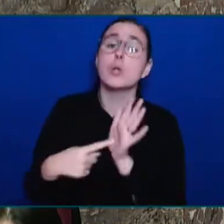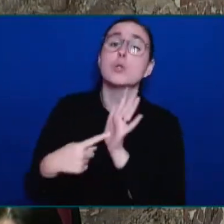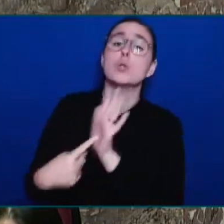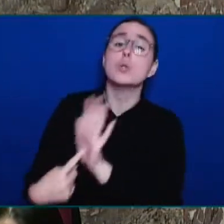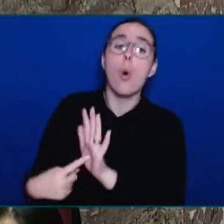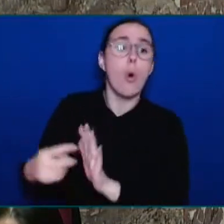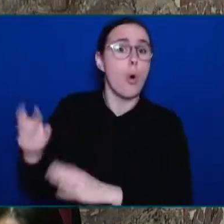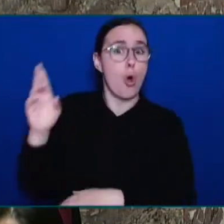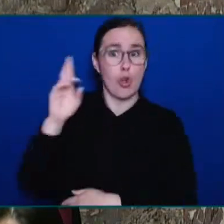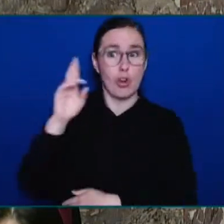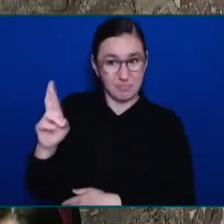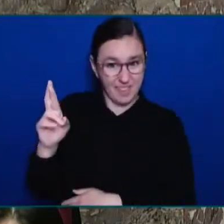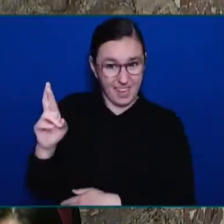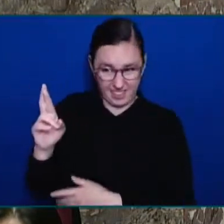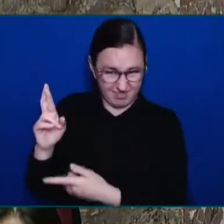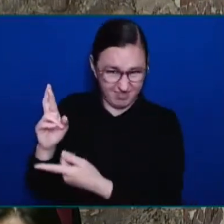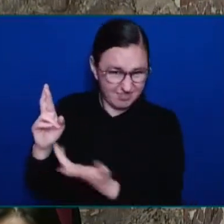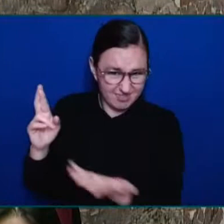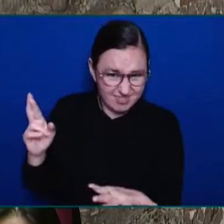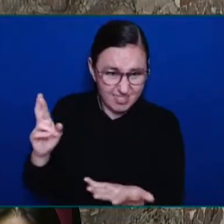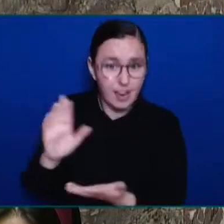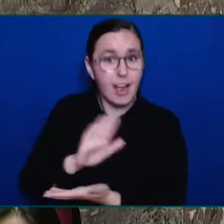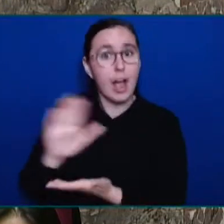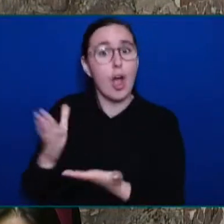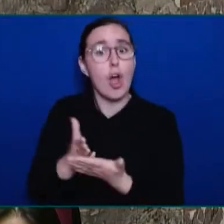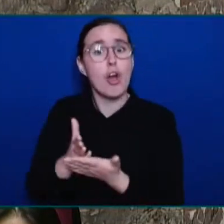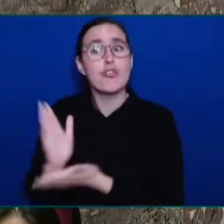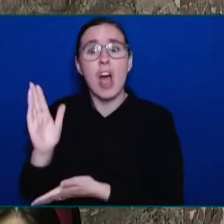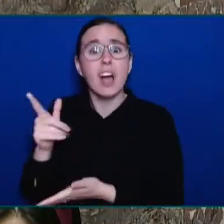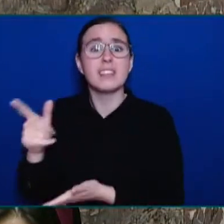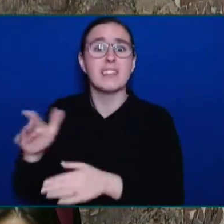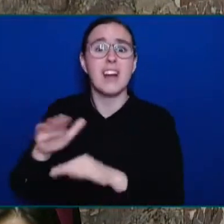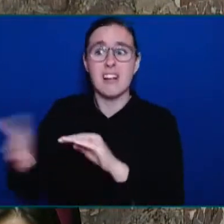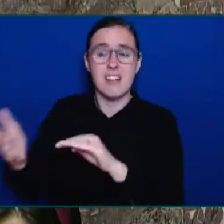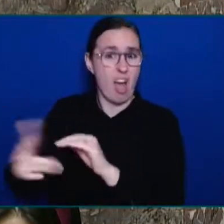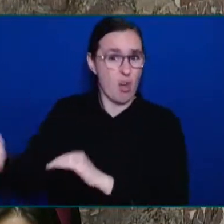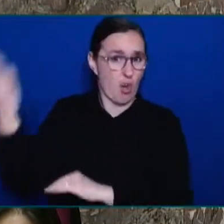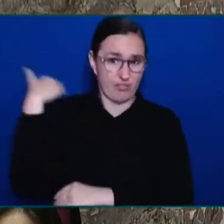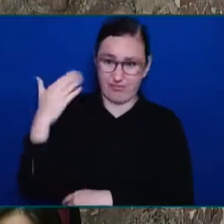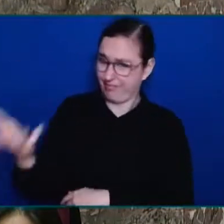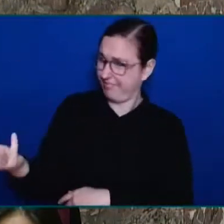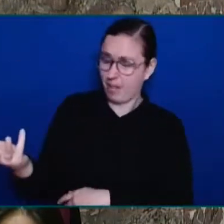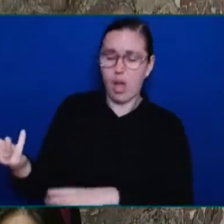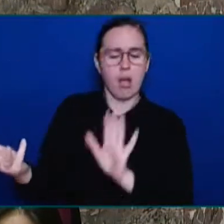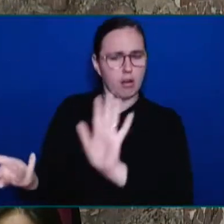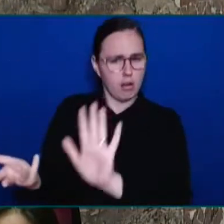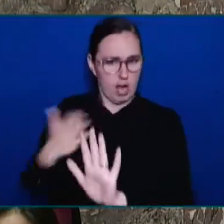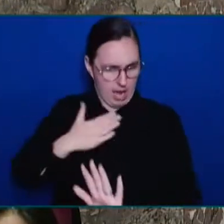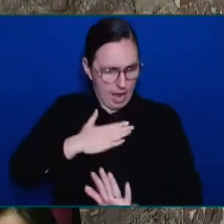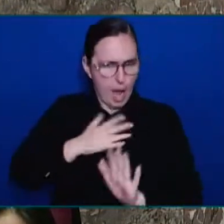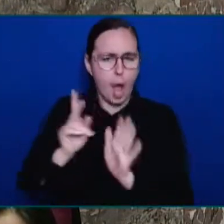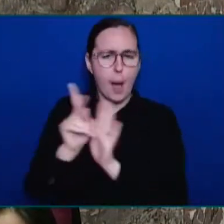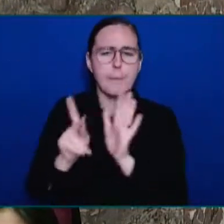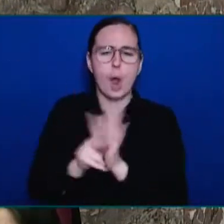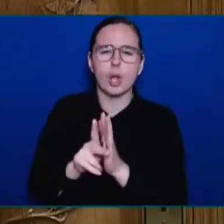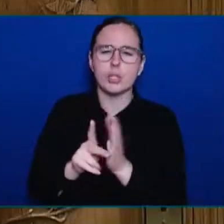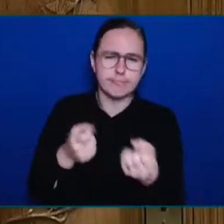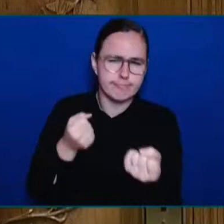Our policy is to support healthcare workers because healthcare workers support patients.